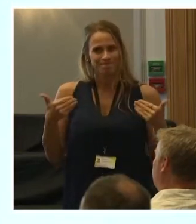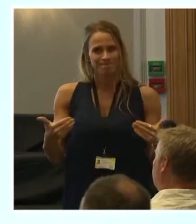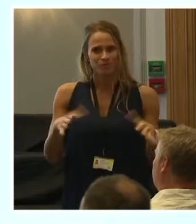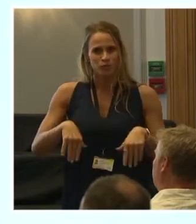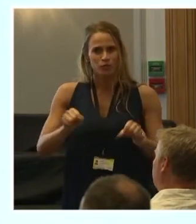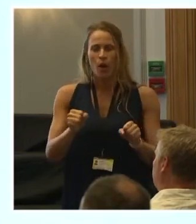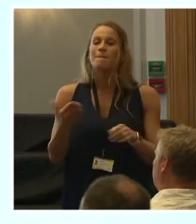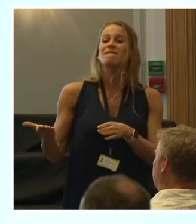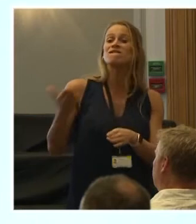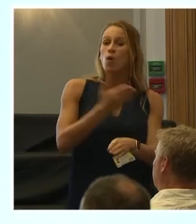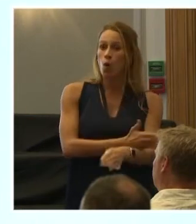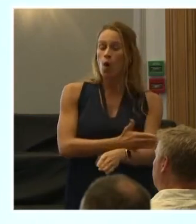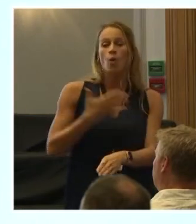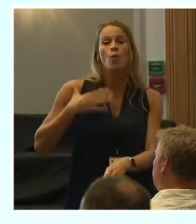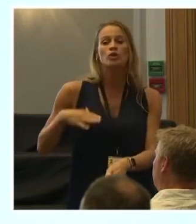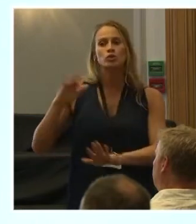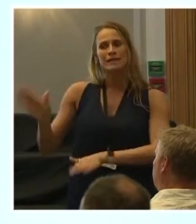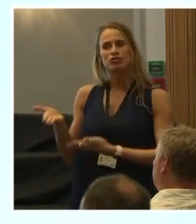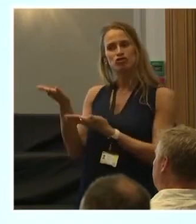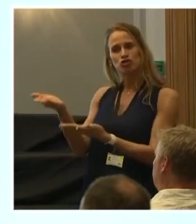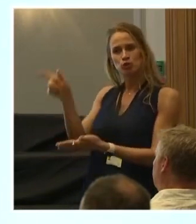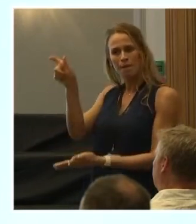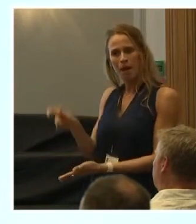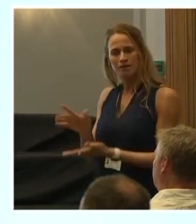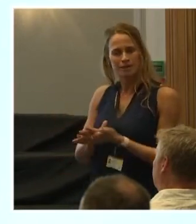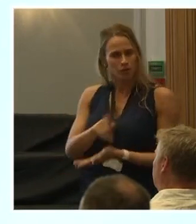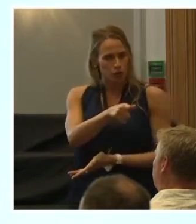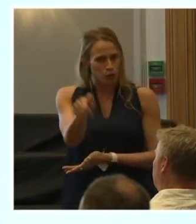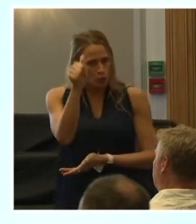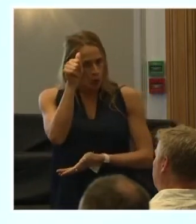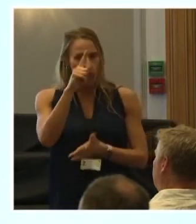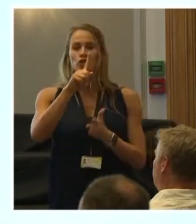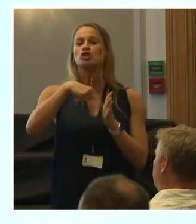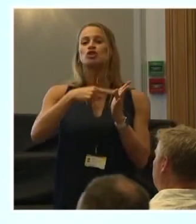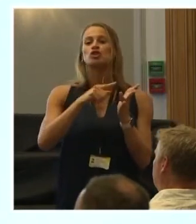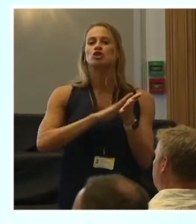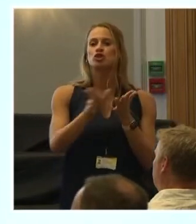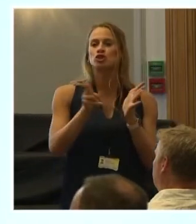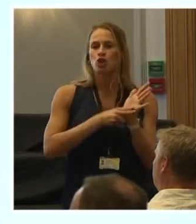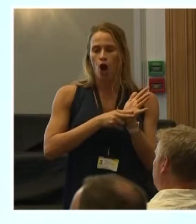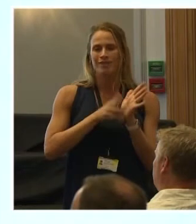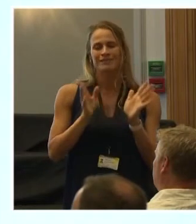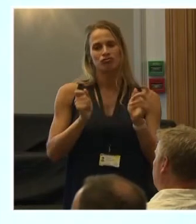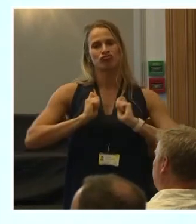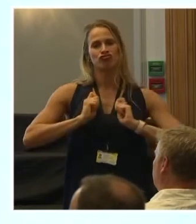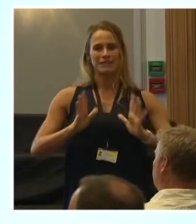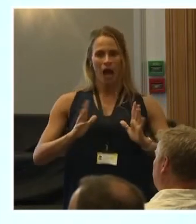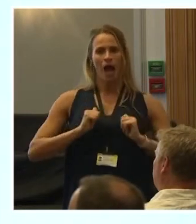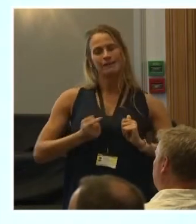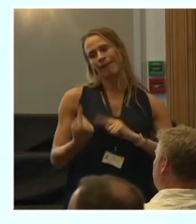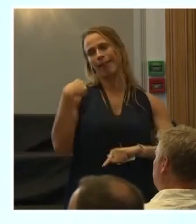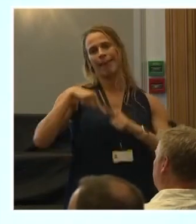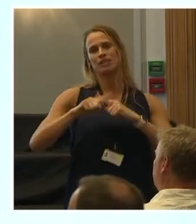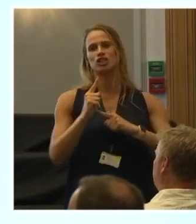to introduce someone to you. Many of you will know that Don Grocott, our long-term chair, retired at the 2021